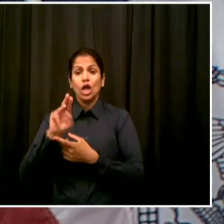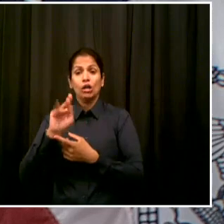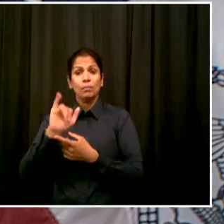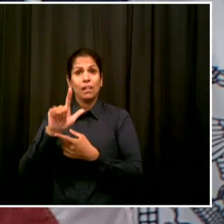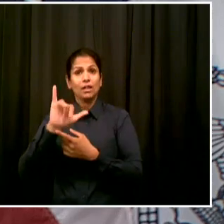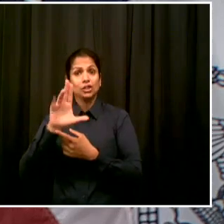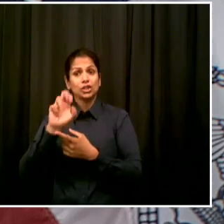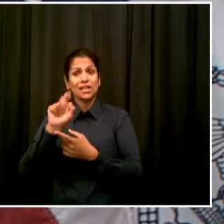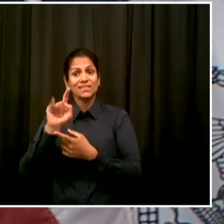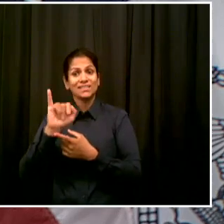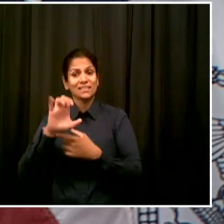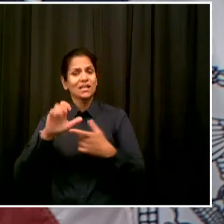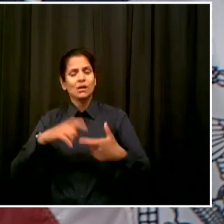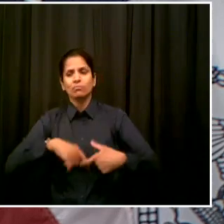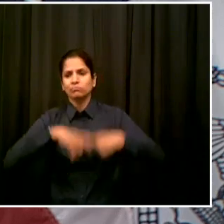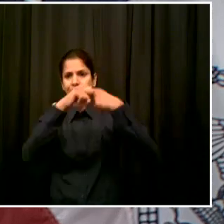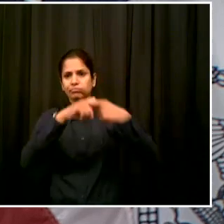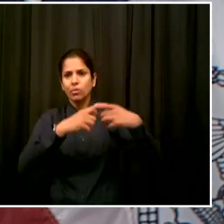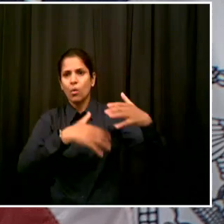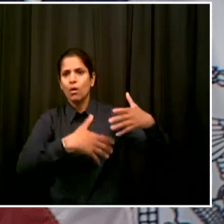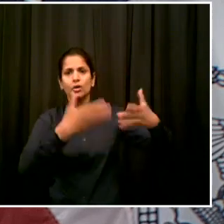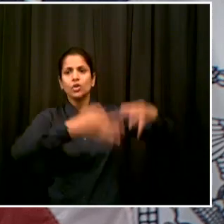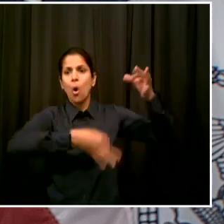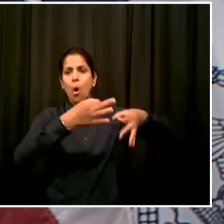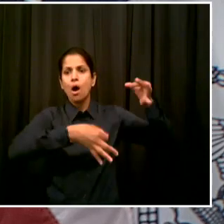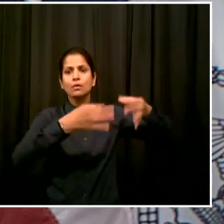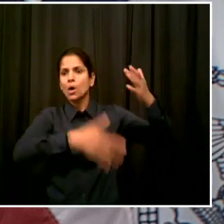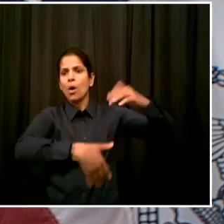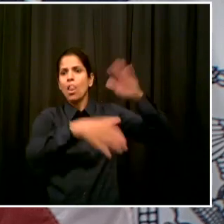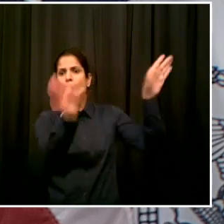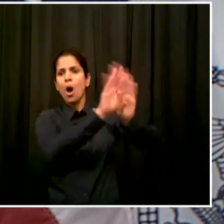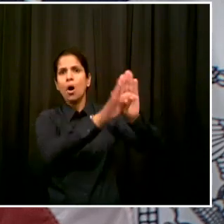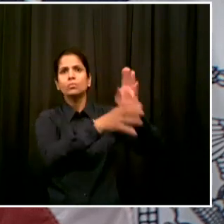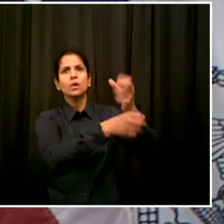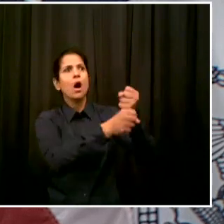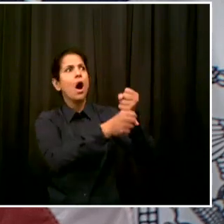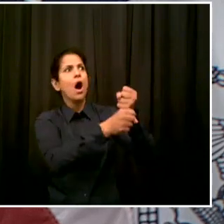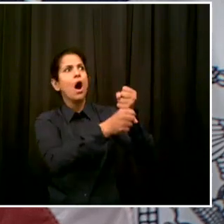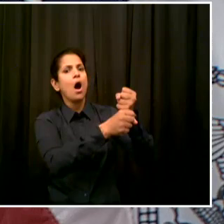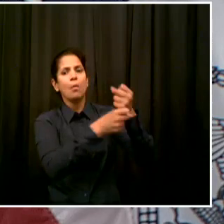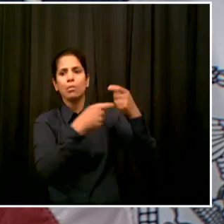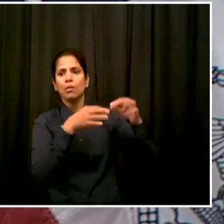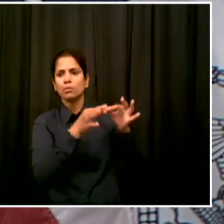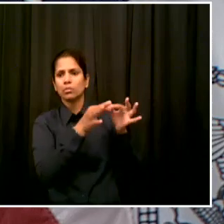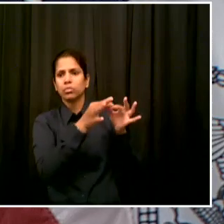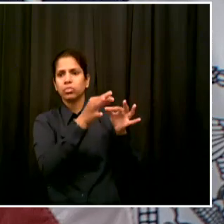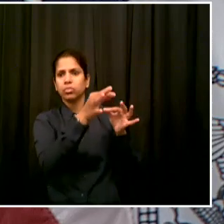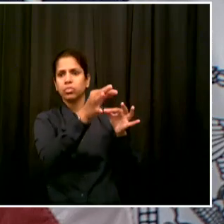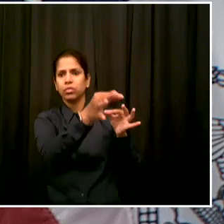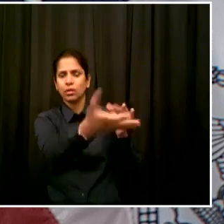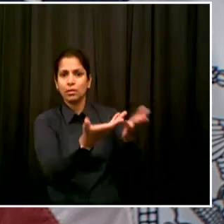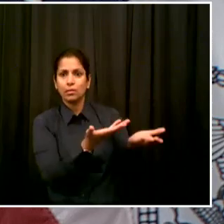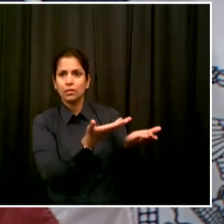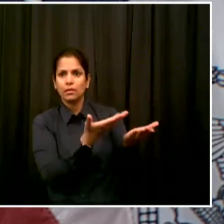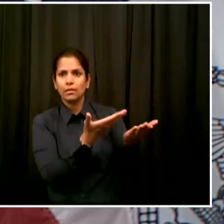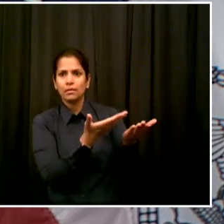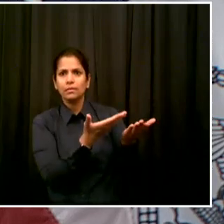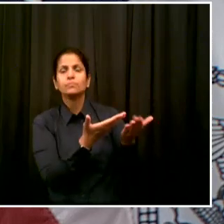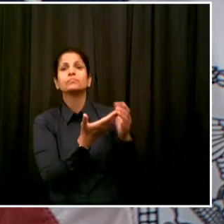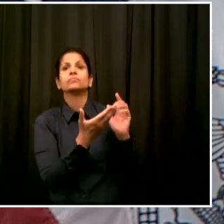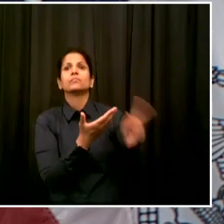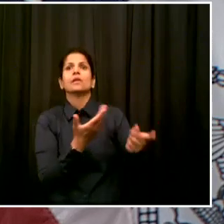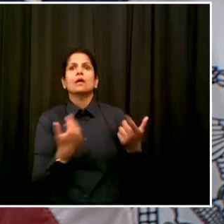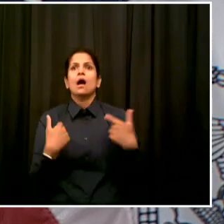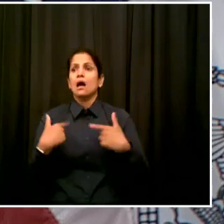normally would, the fact that there are not the kind of levels of gun prosecutions that we need, the fact that there's so much disruption